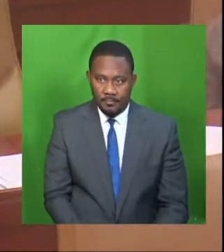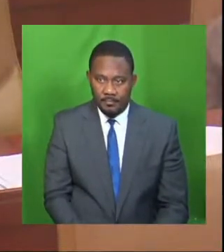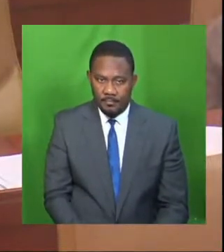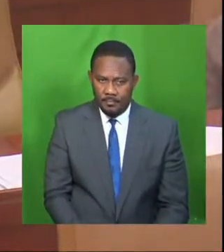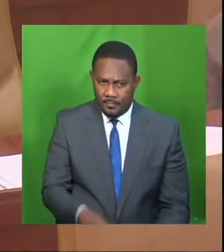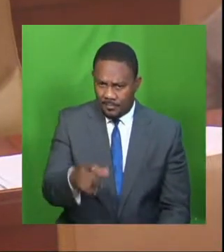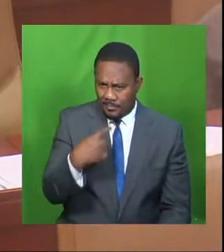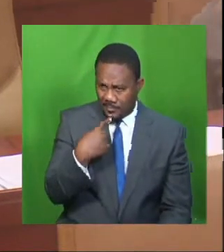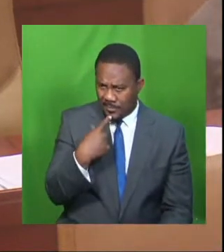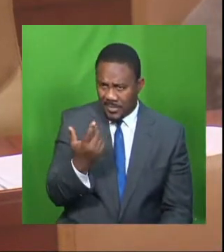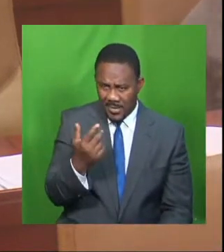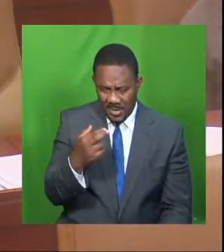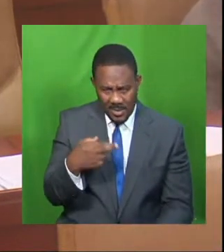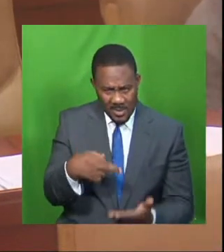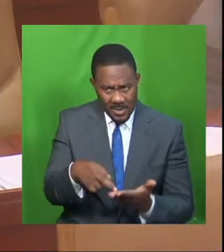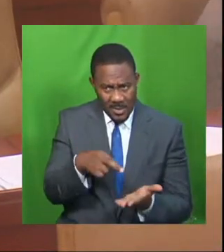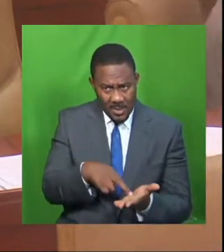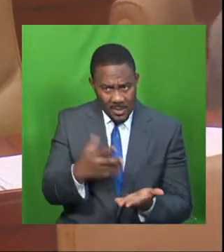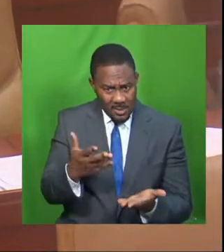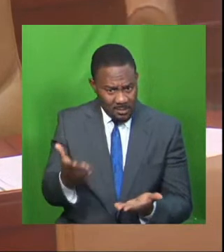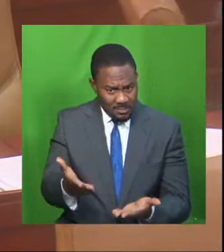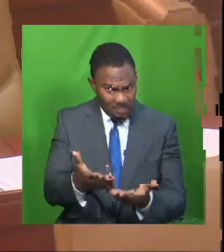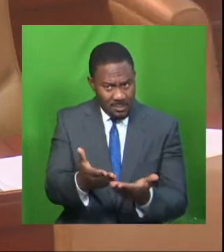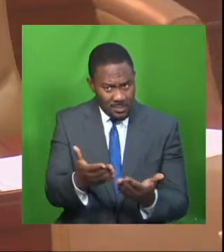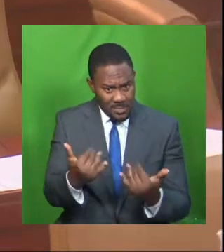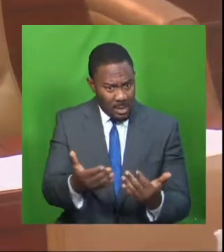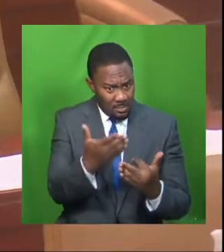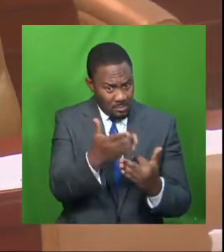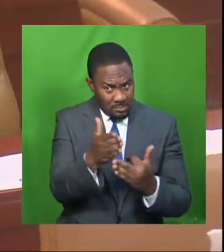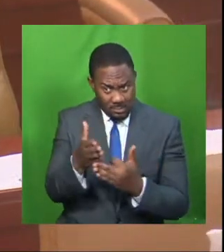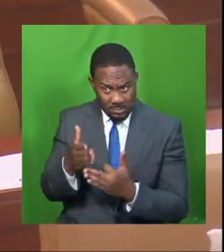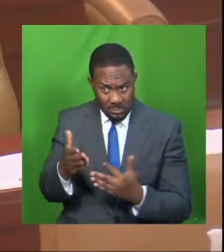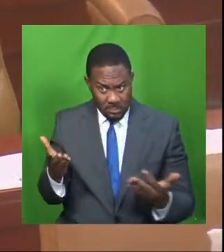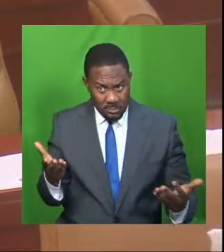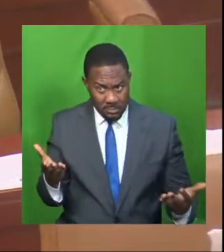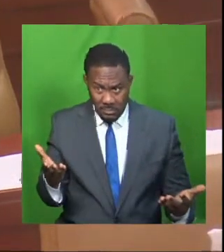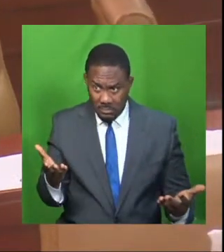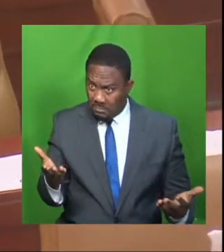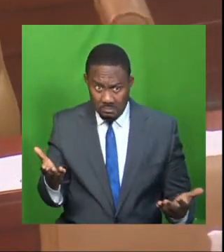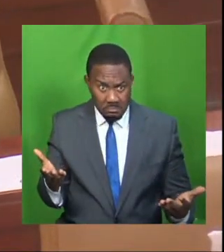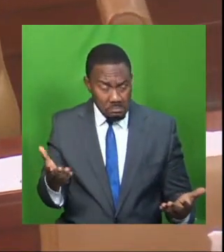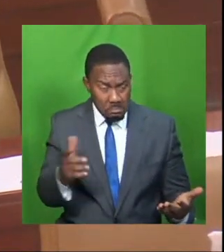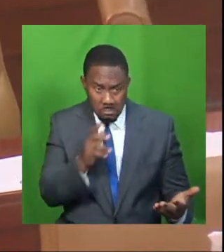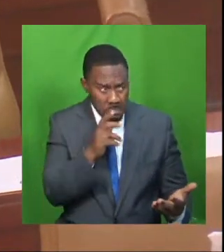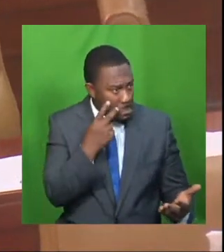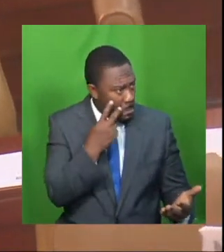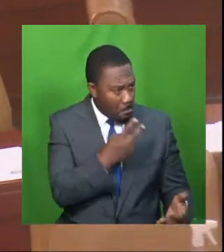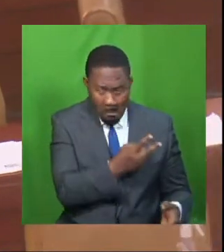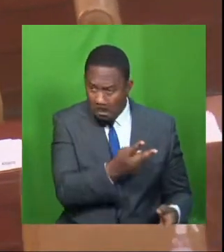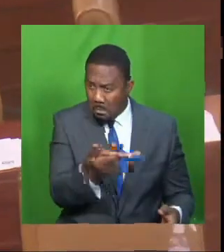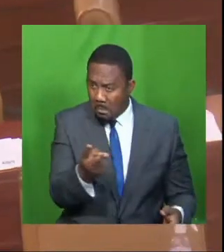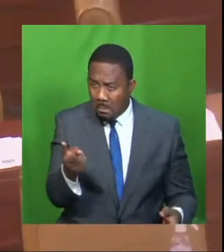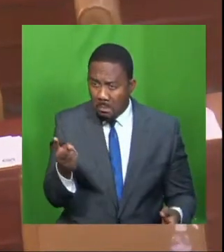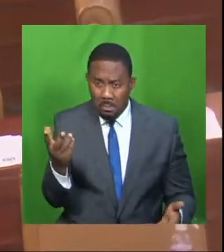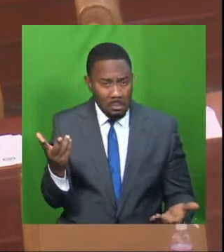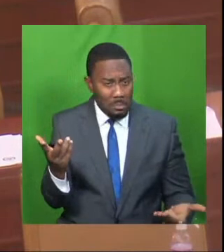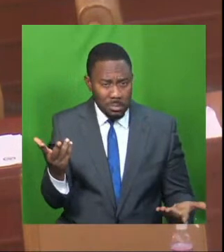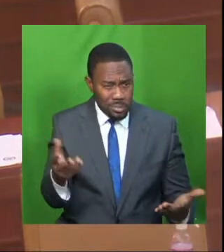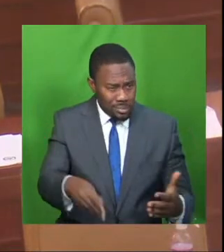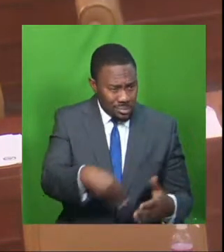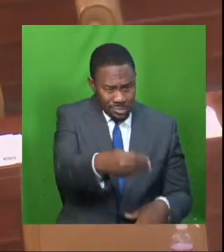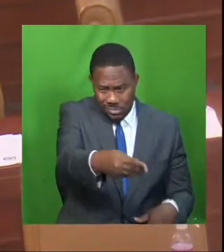Honourable members, the work program has been duly presented. It was referred to the Committee on Mines and Energy